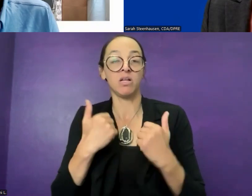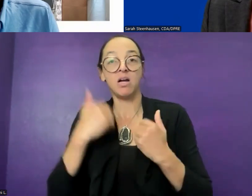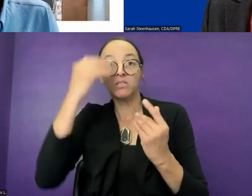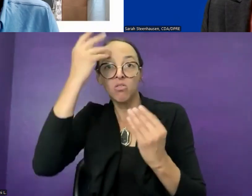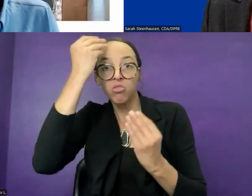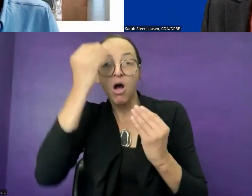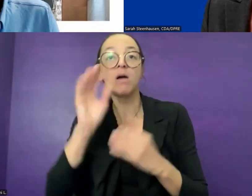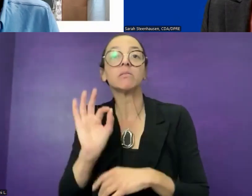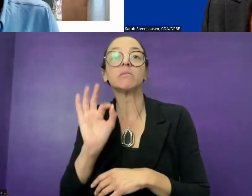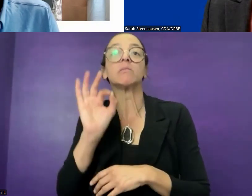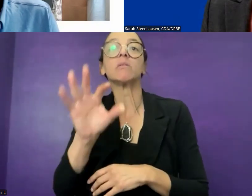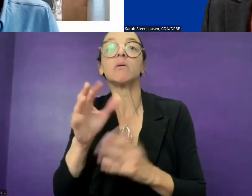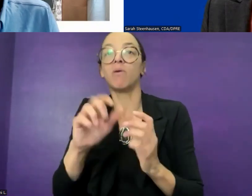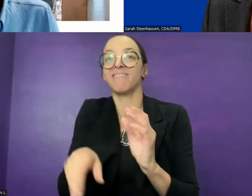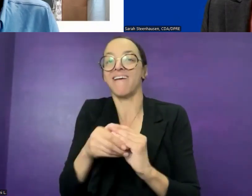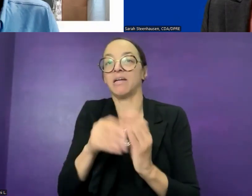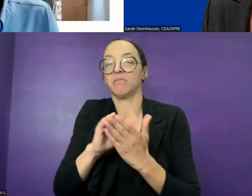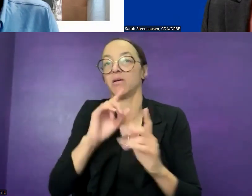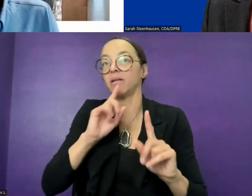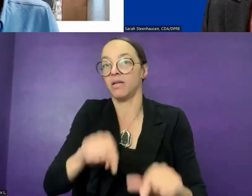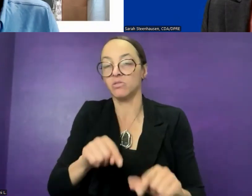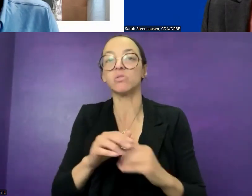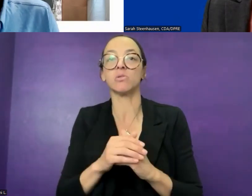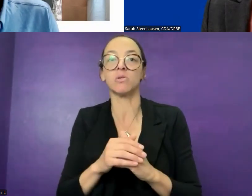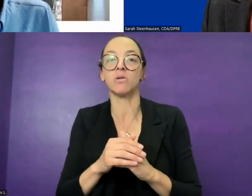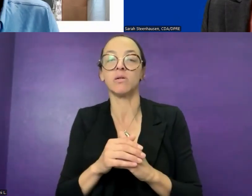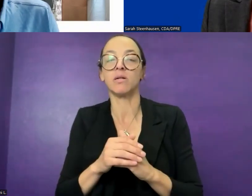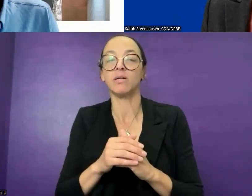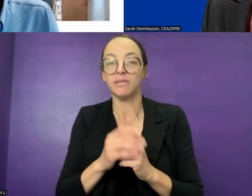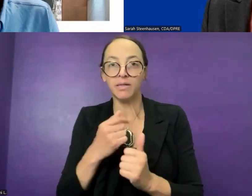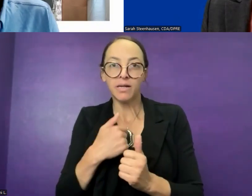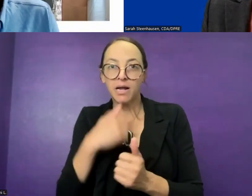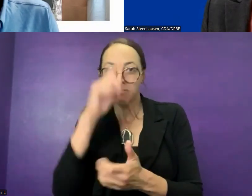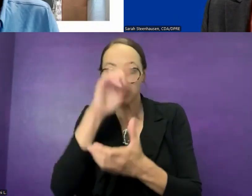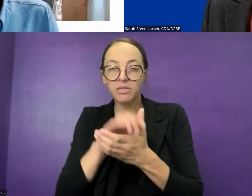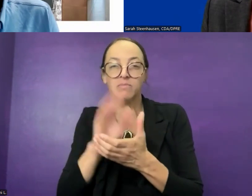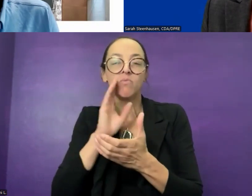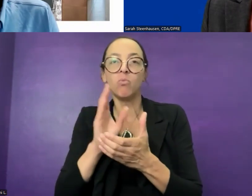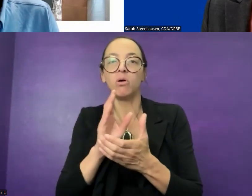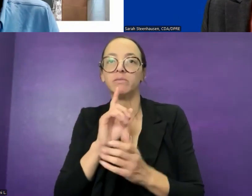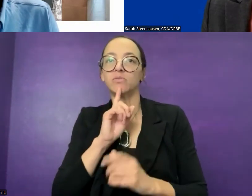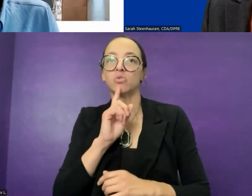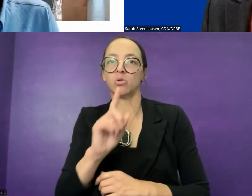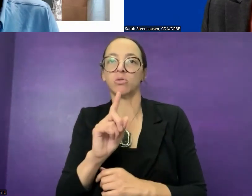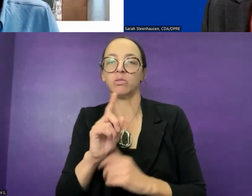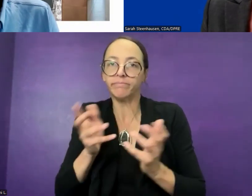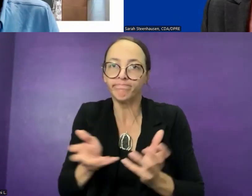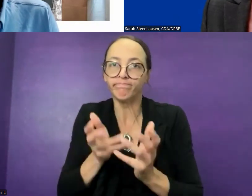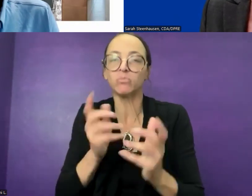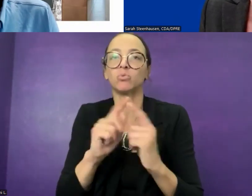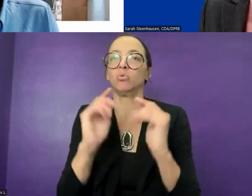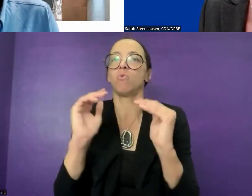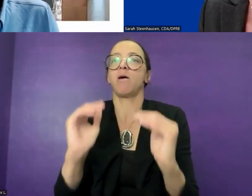add to that answer, but I think it's certainly would encourage you to elevate that as part of that process.